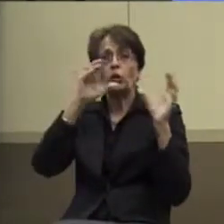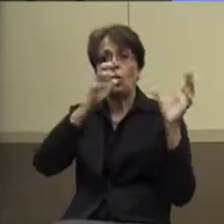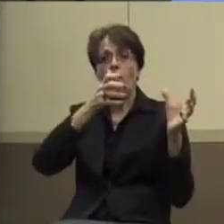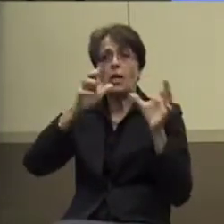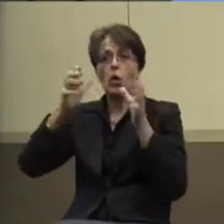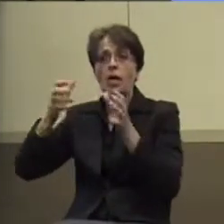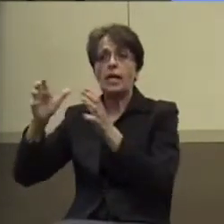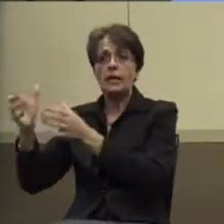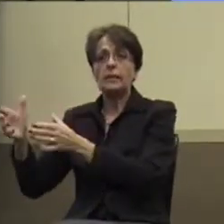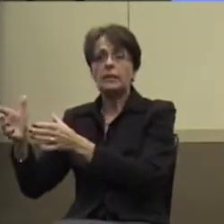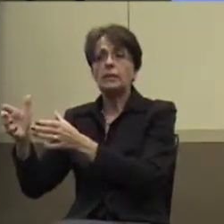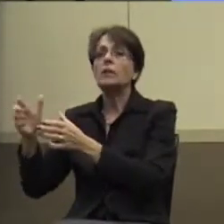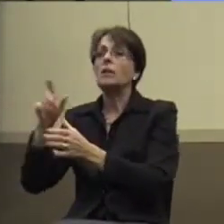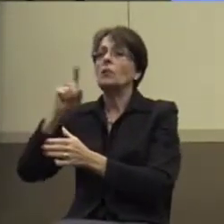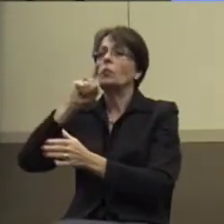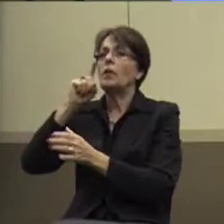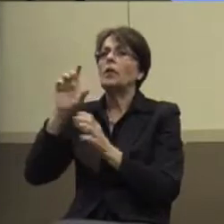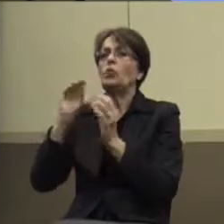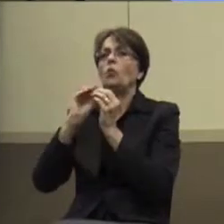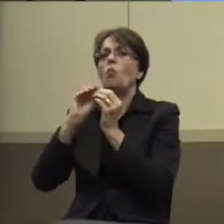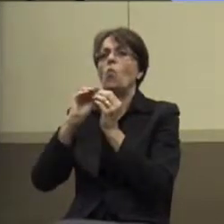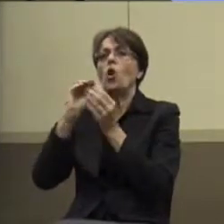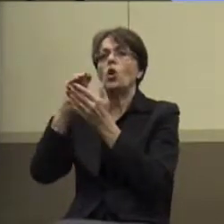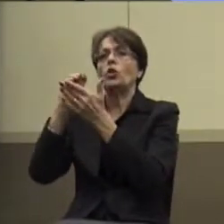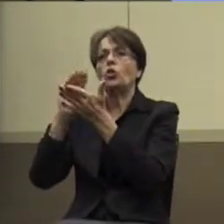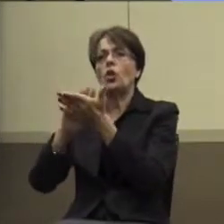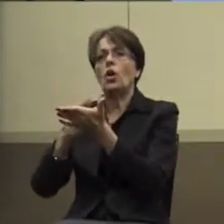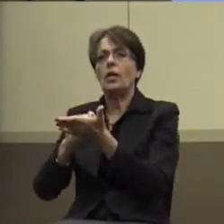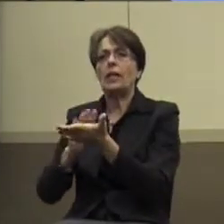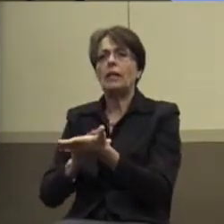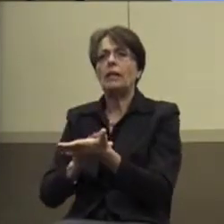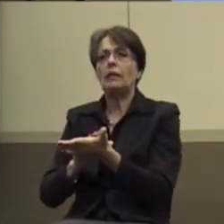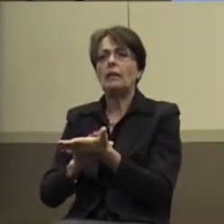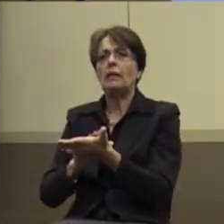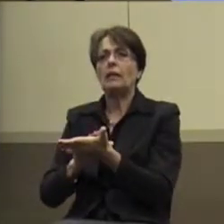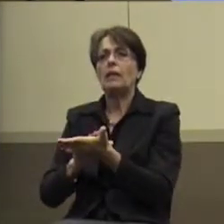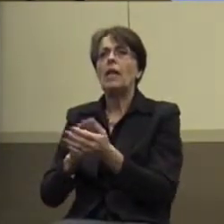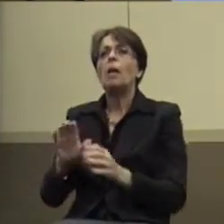really do more charting of behavior problems